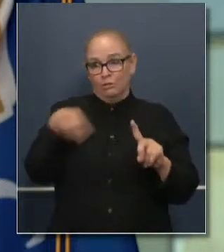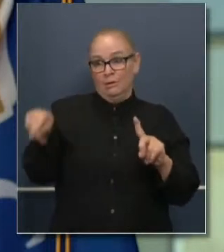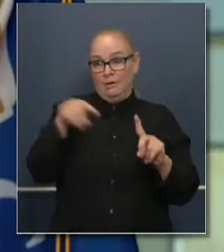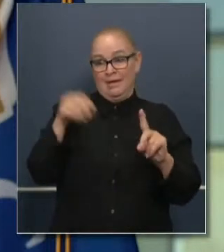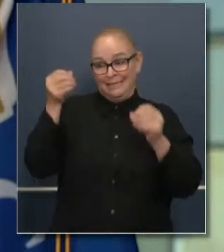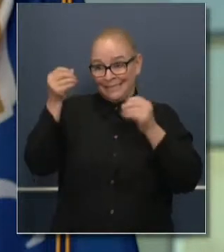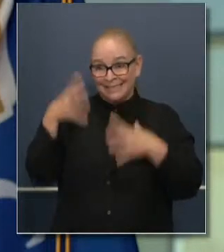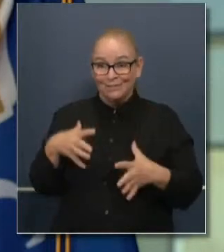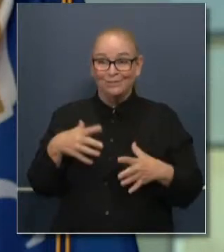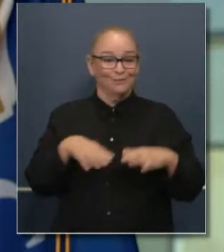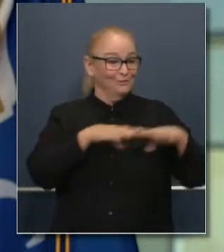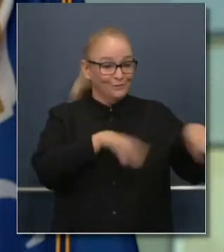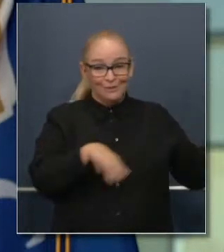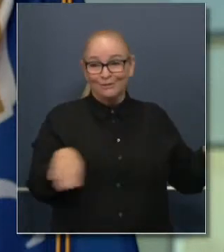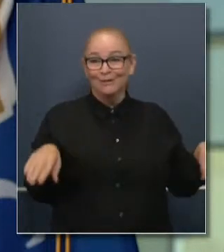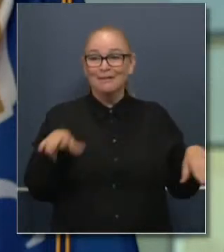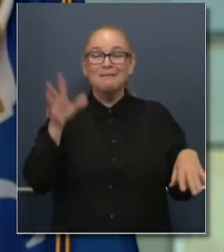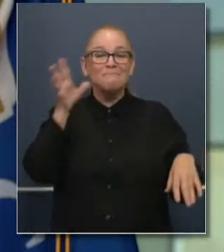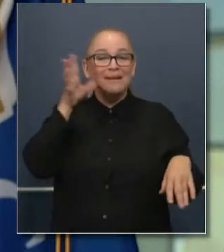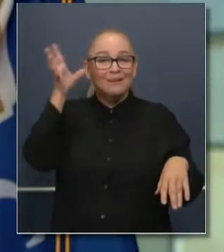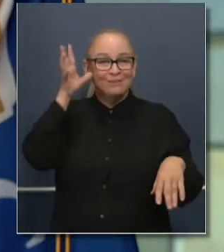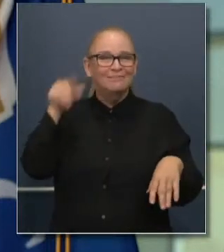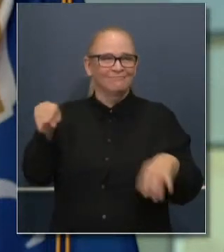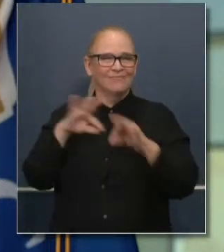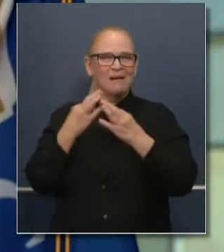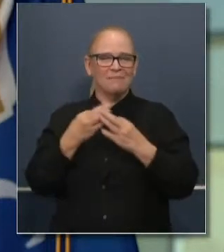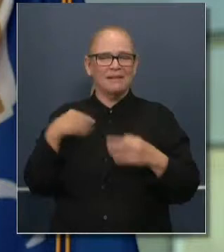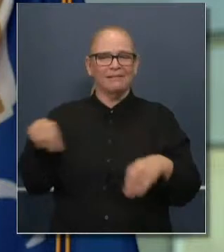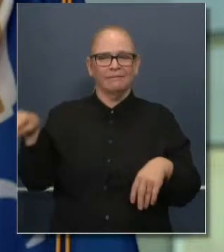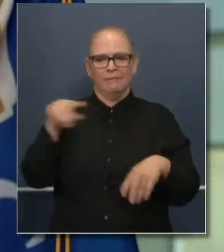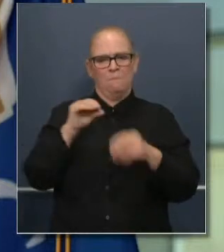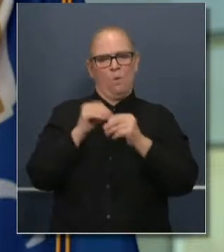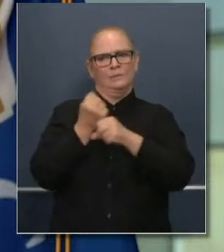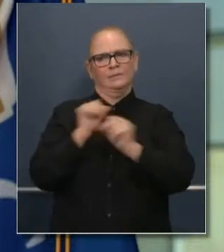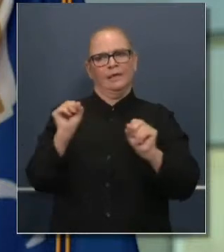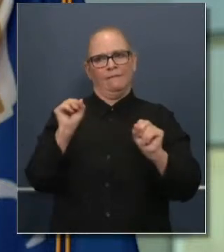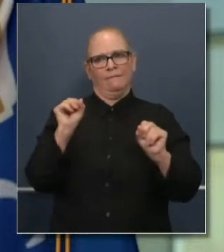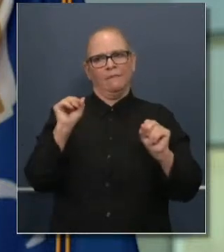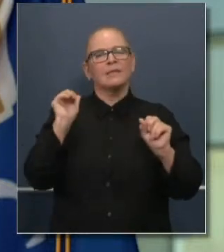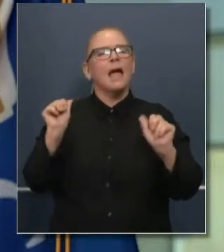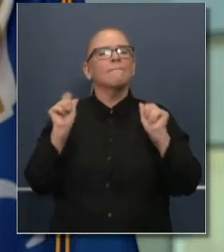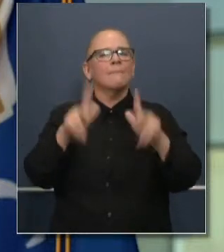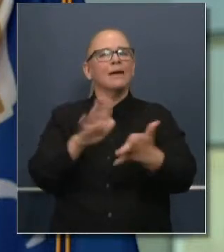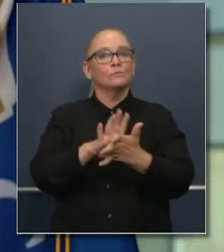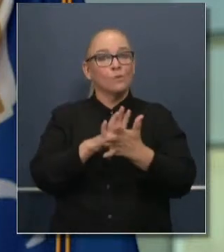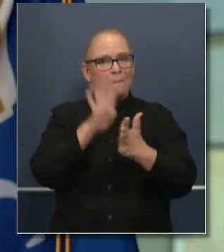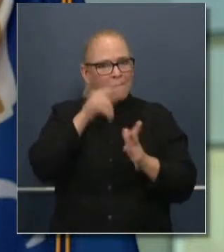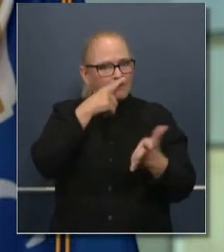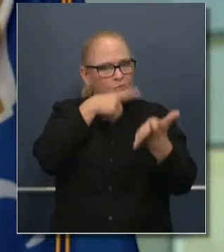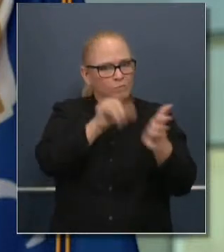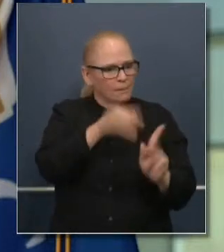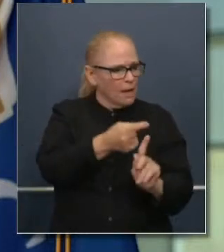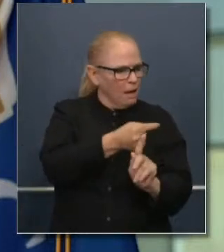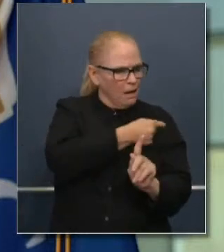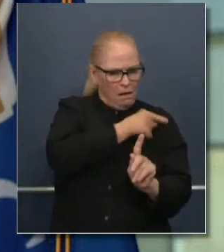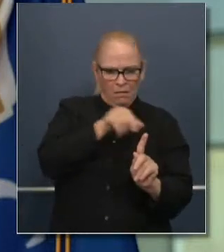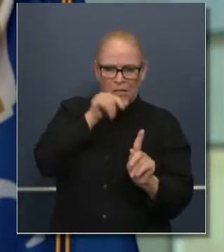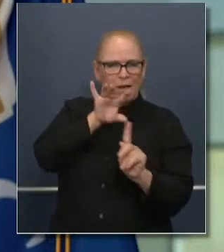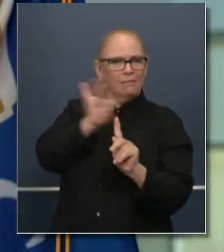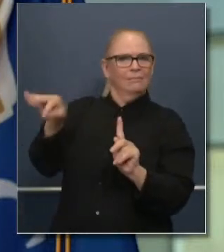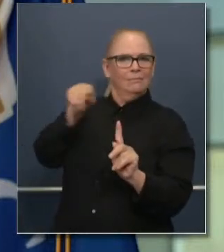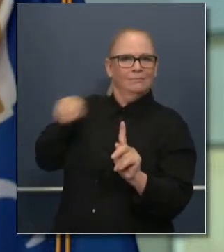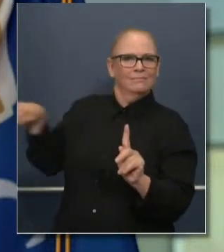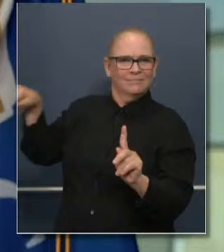do reopen for in-person learning, which is foundational and is ultimately our goal and